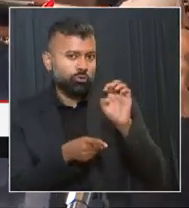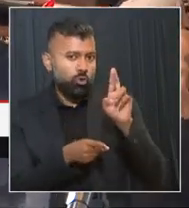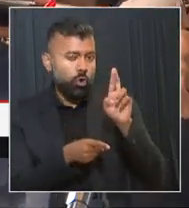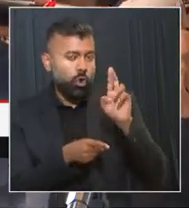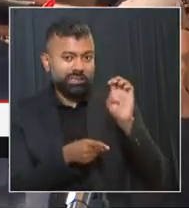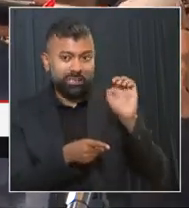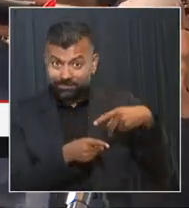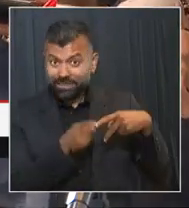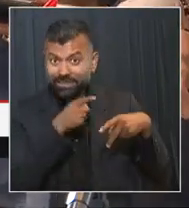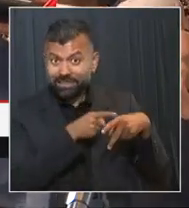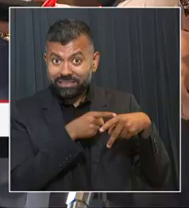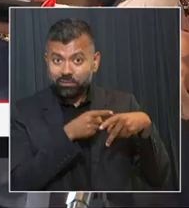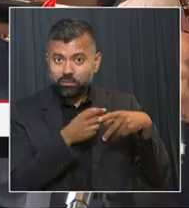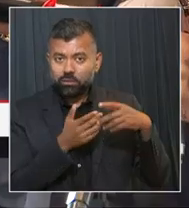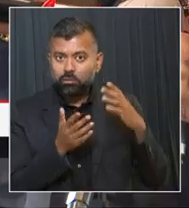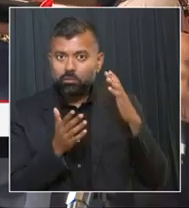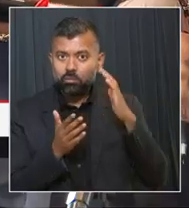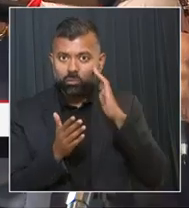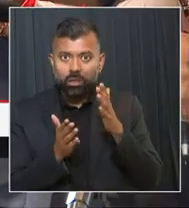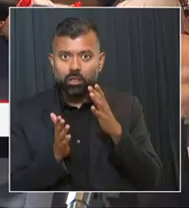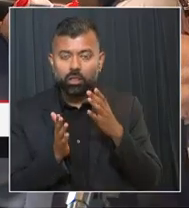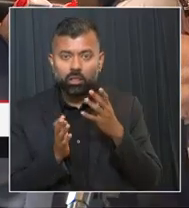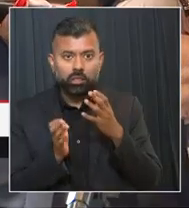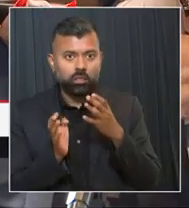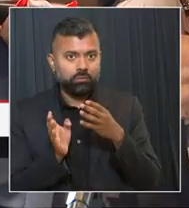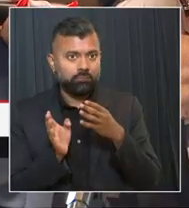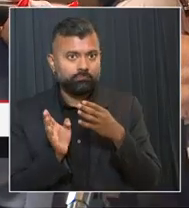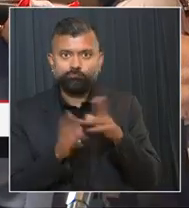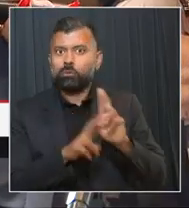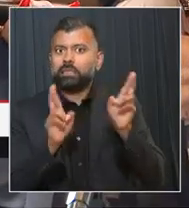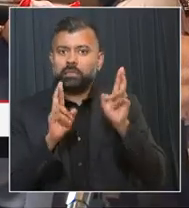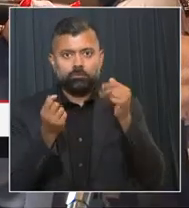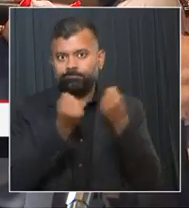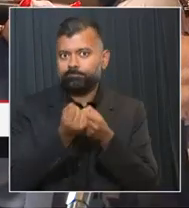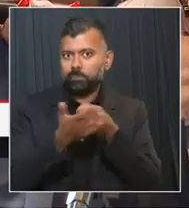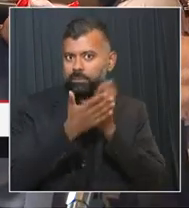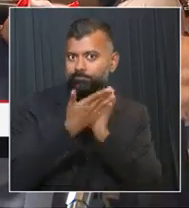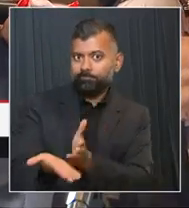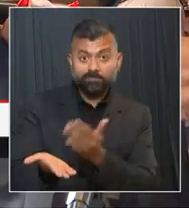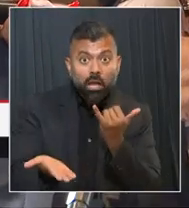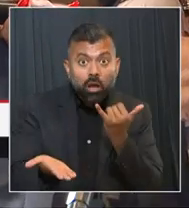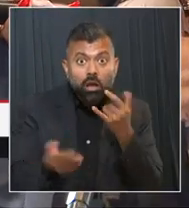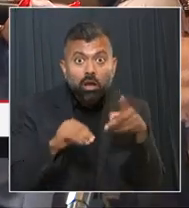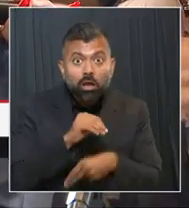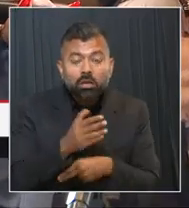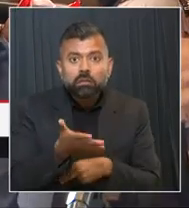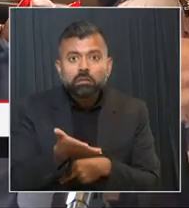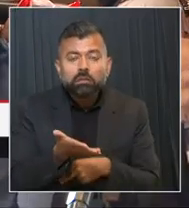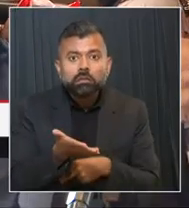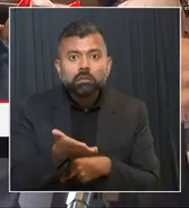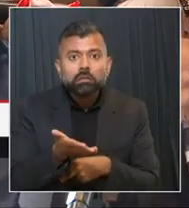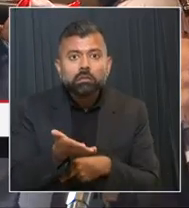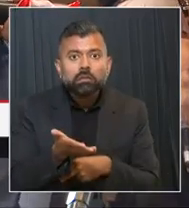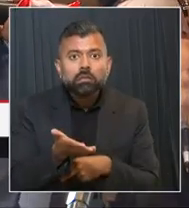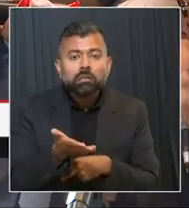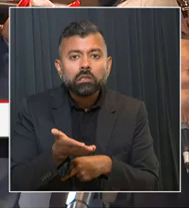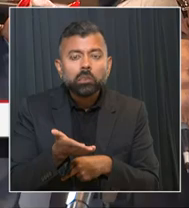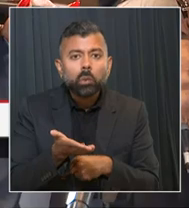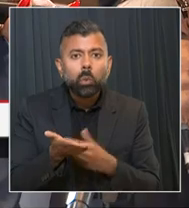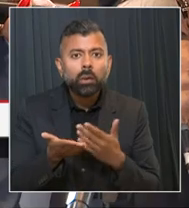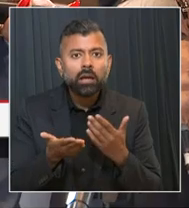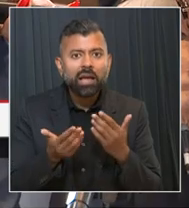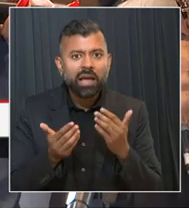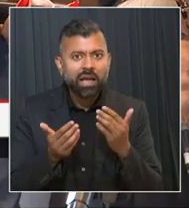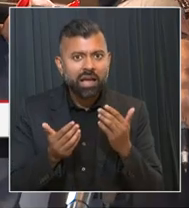how many people can you say are going to be adversely impacted in